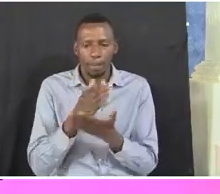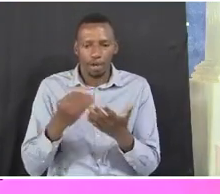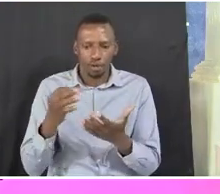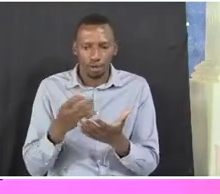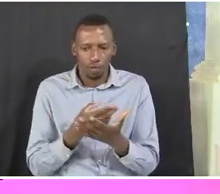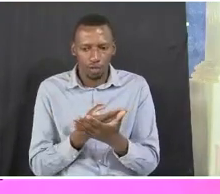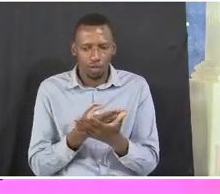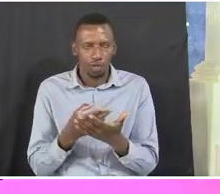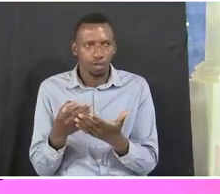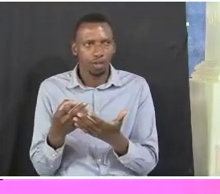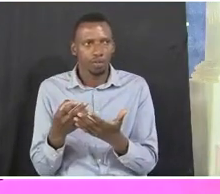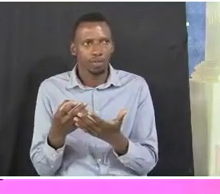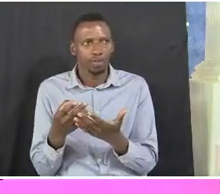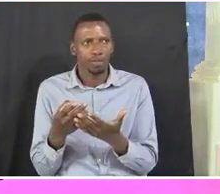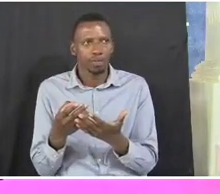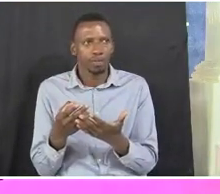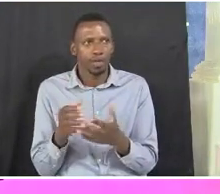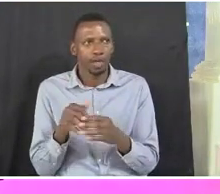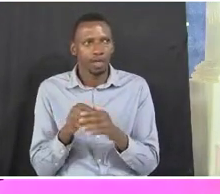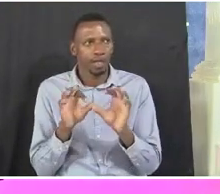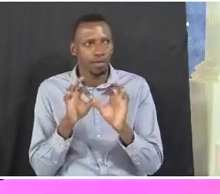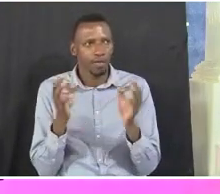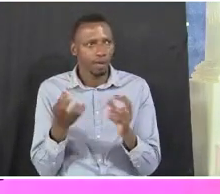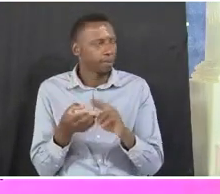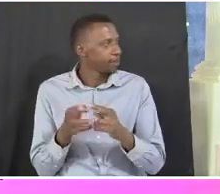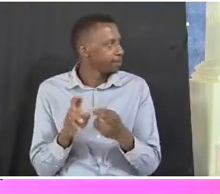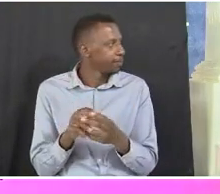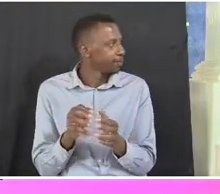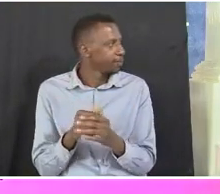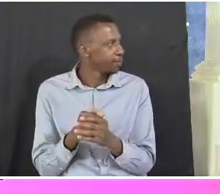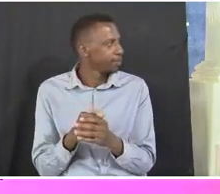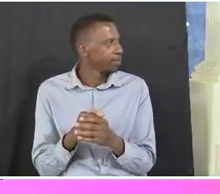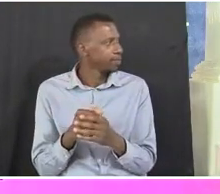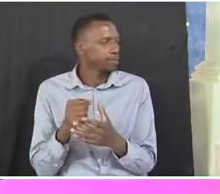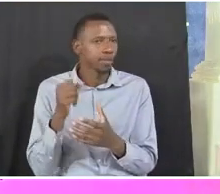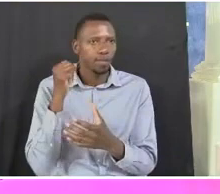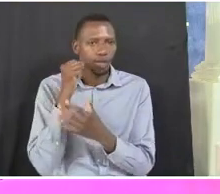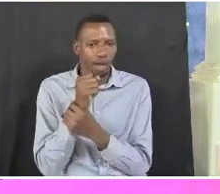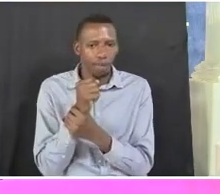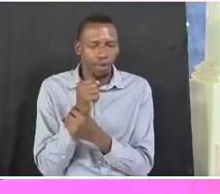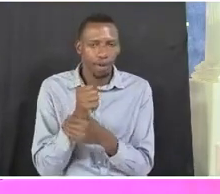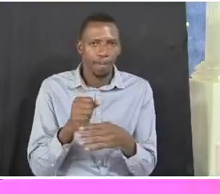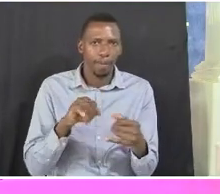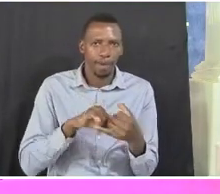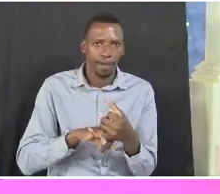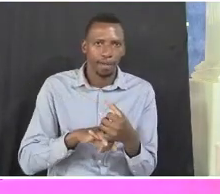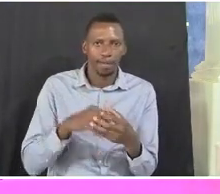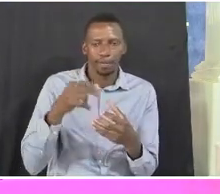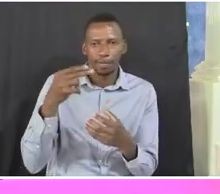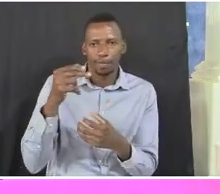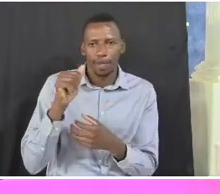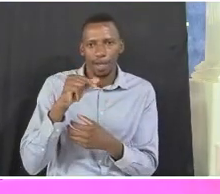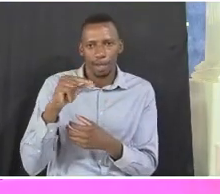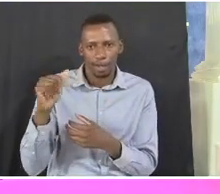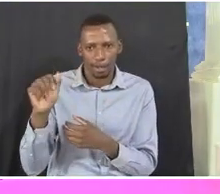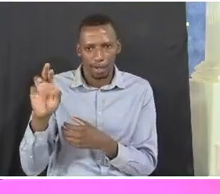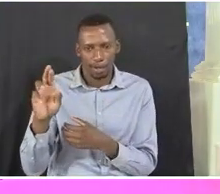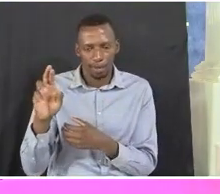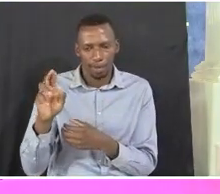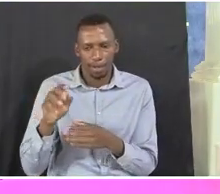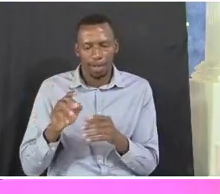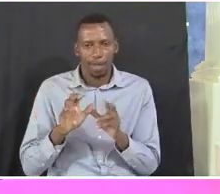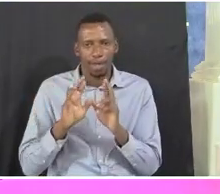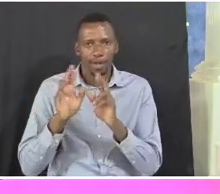the peace of the family relations. Abraham's marriage to Hagar resulted in evil, not only to his